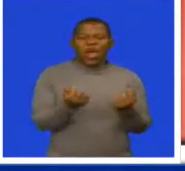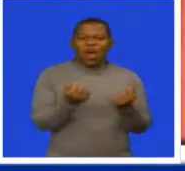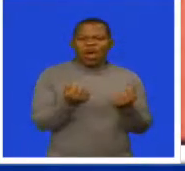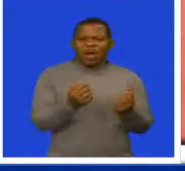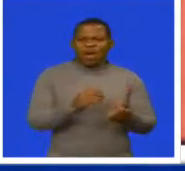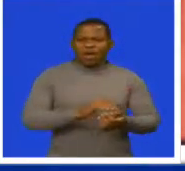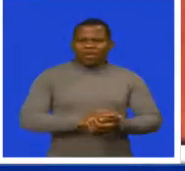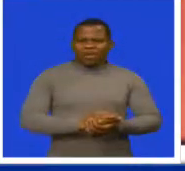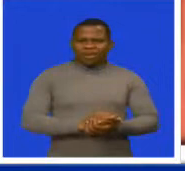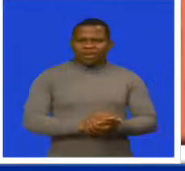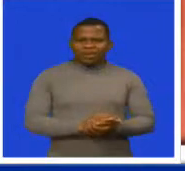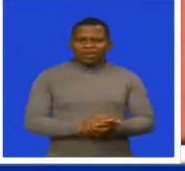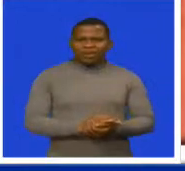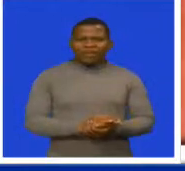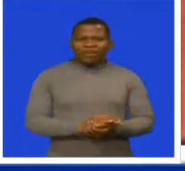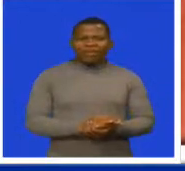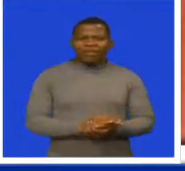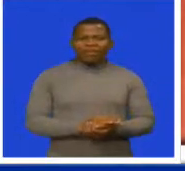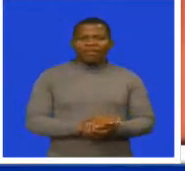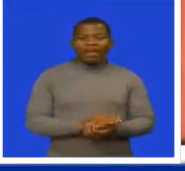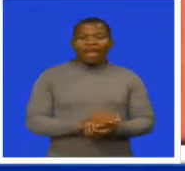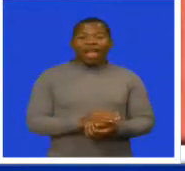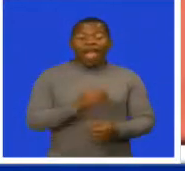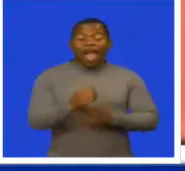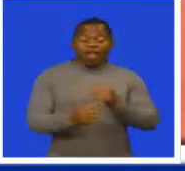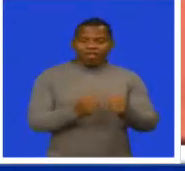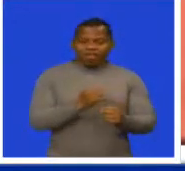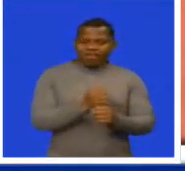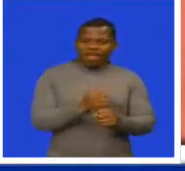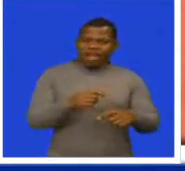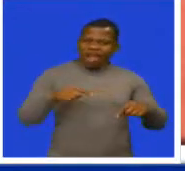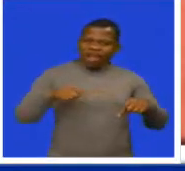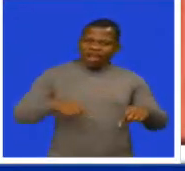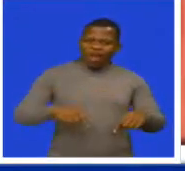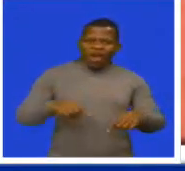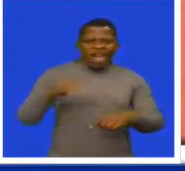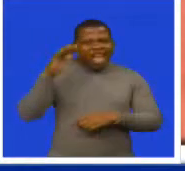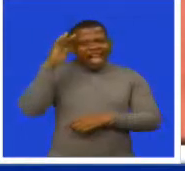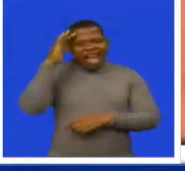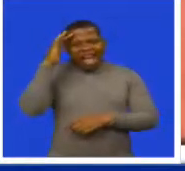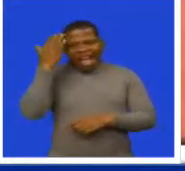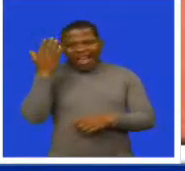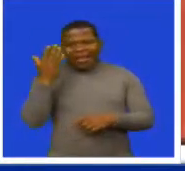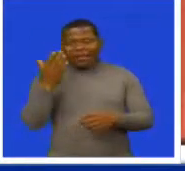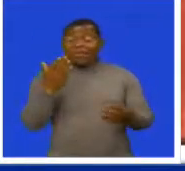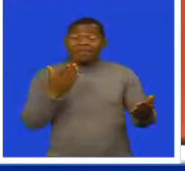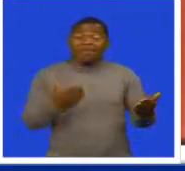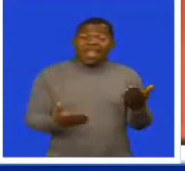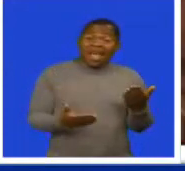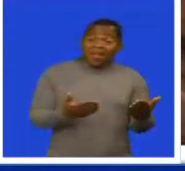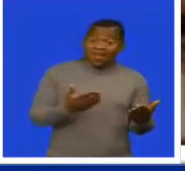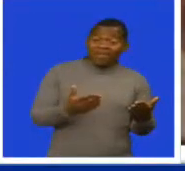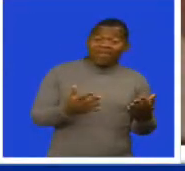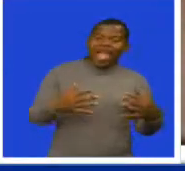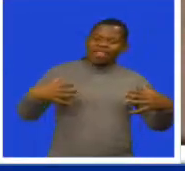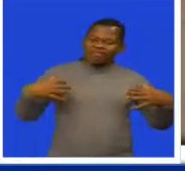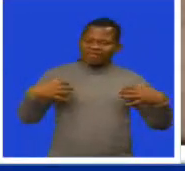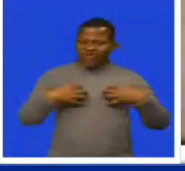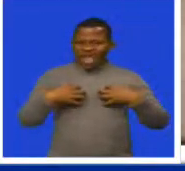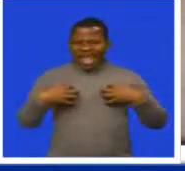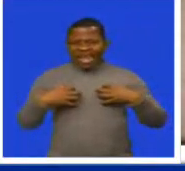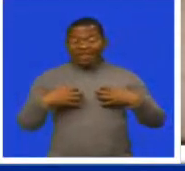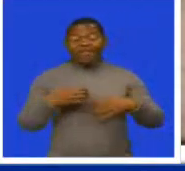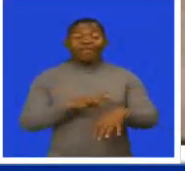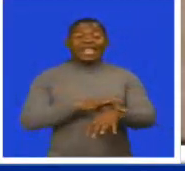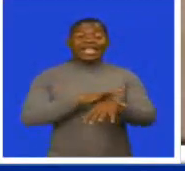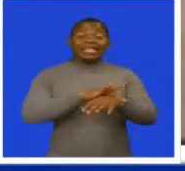Kulo mnyaka lona angathi noma i-COVID noma yini, but the competition, we've never seen such a competition. Onke ma